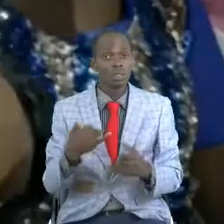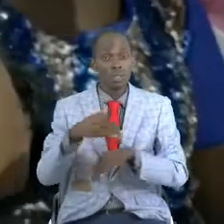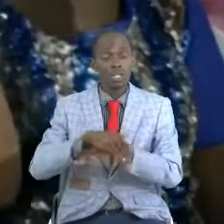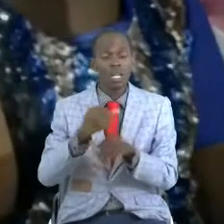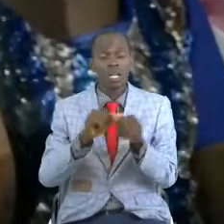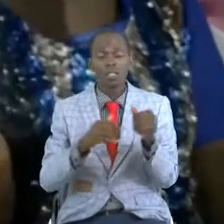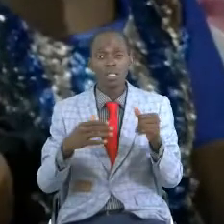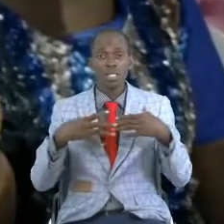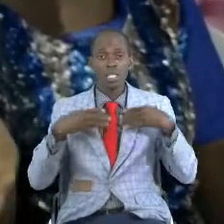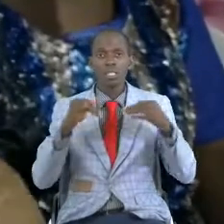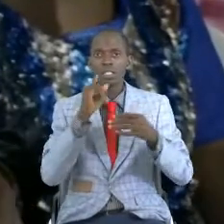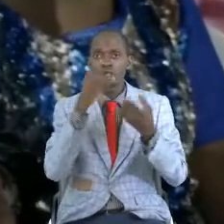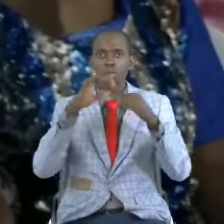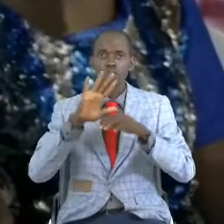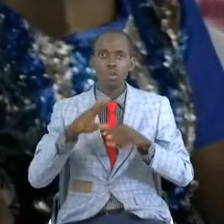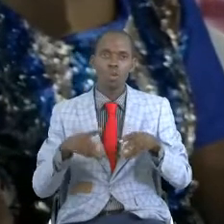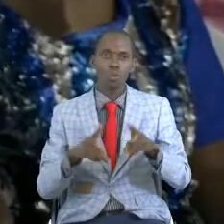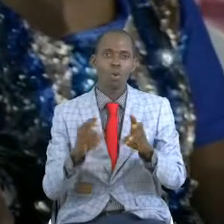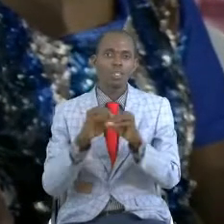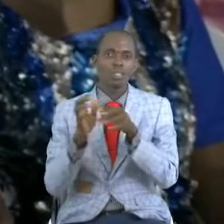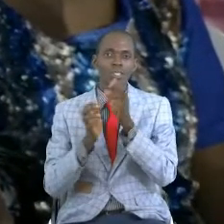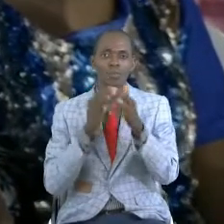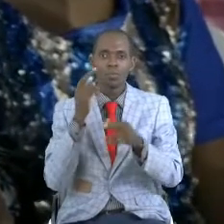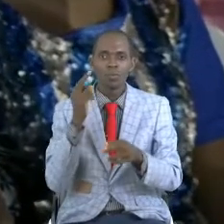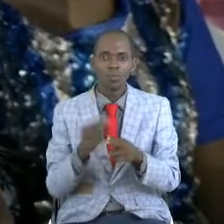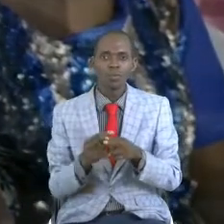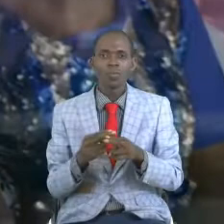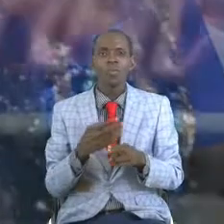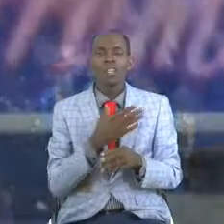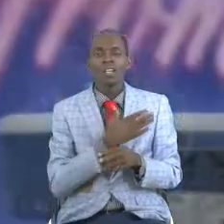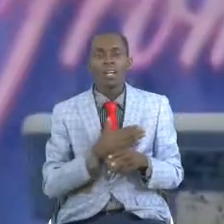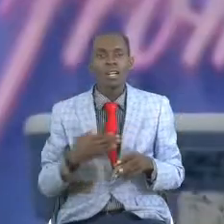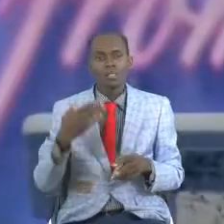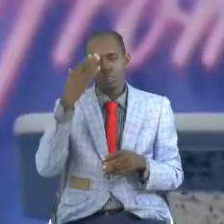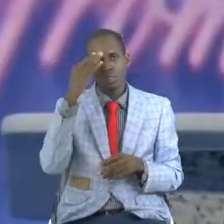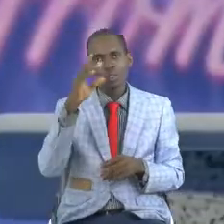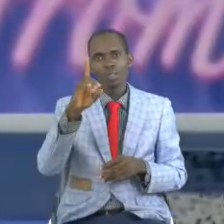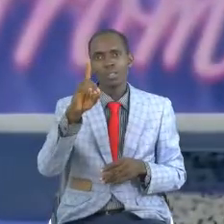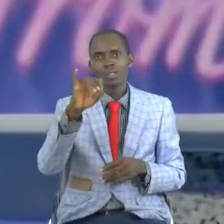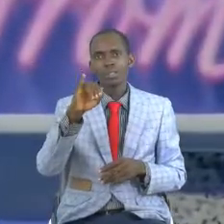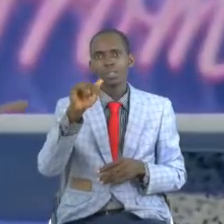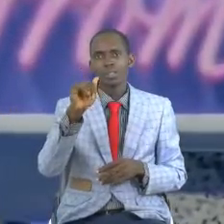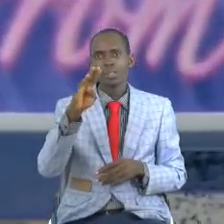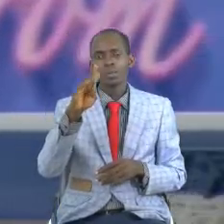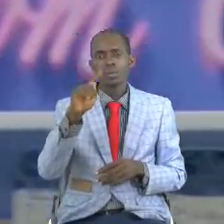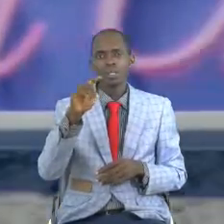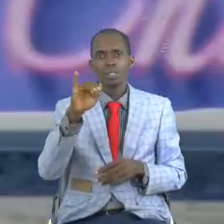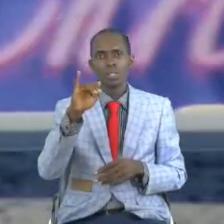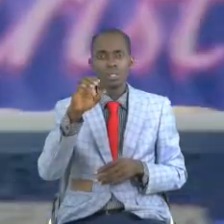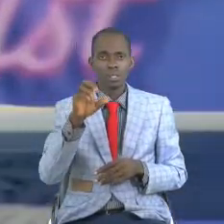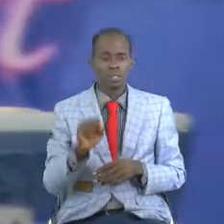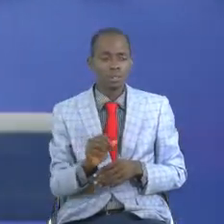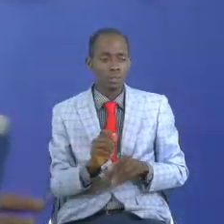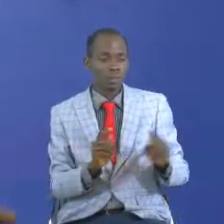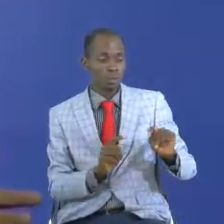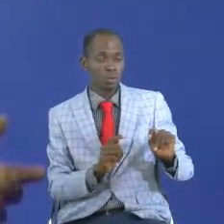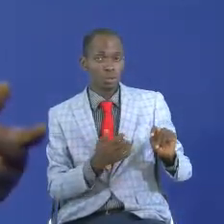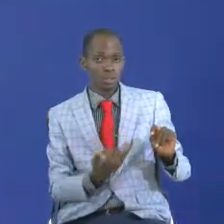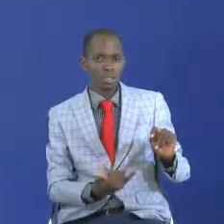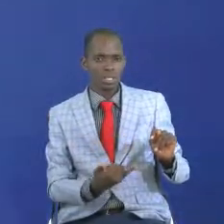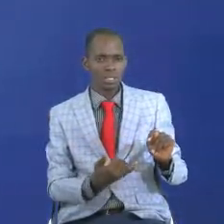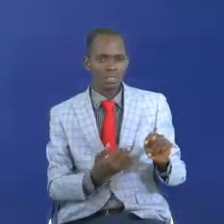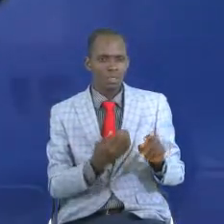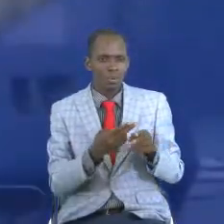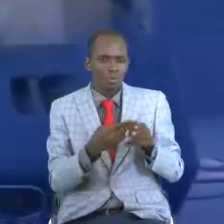way. And then the diabetes, you know, you urinate now, and then 10 minutes